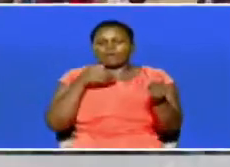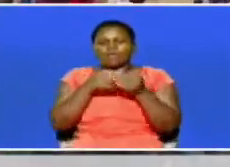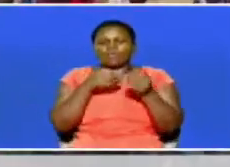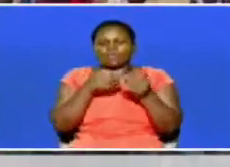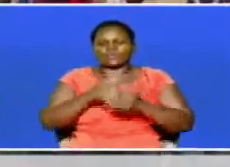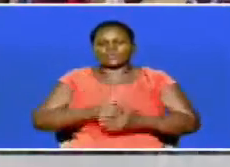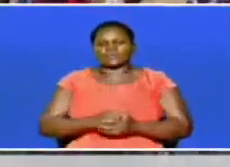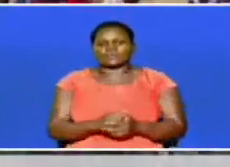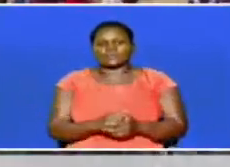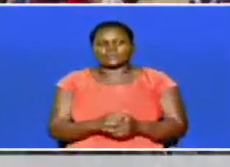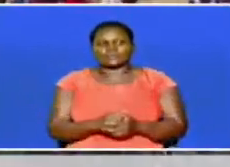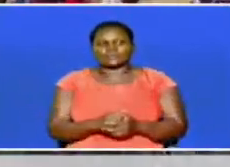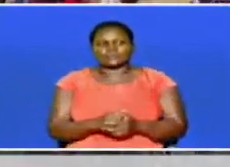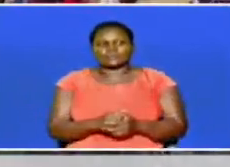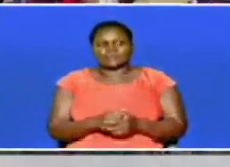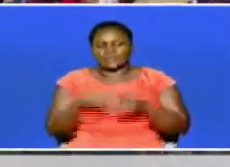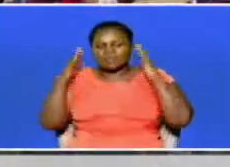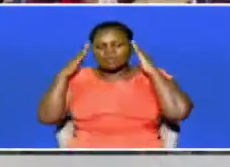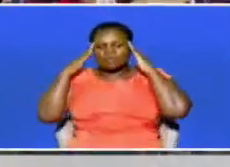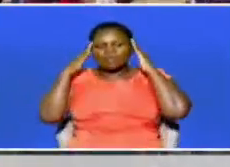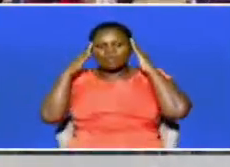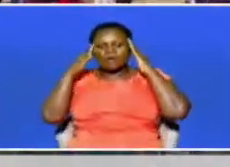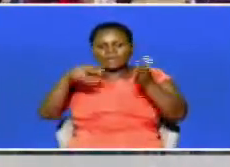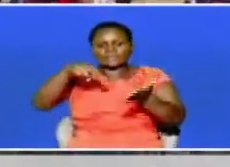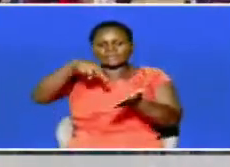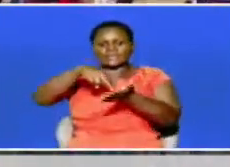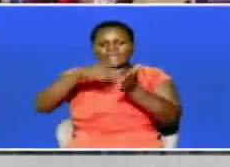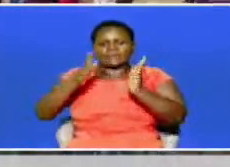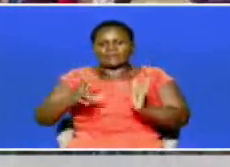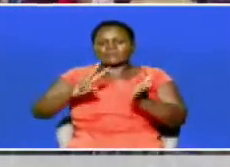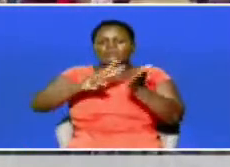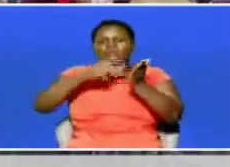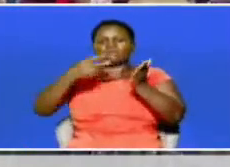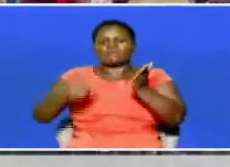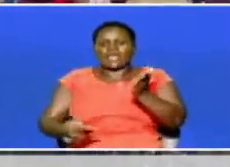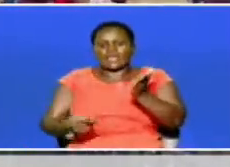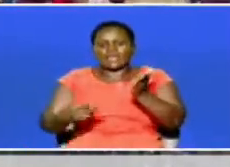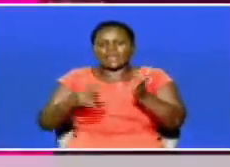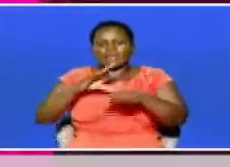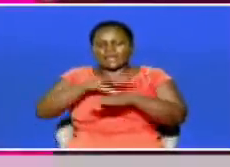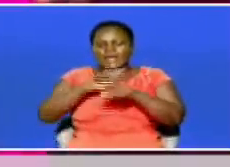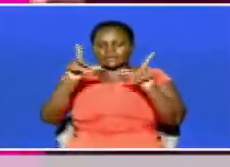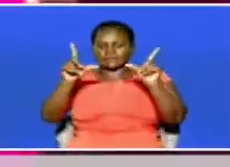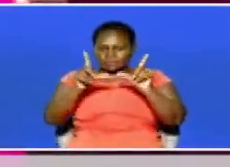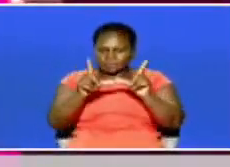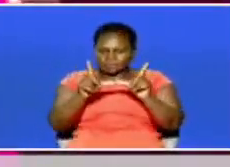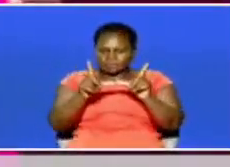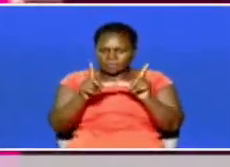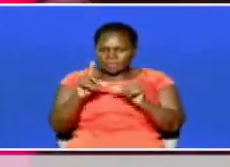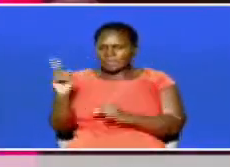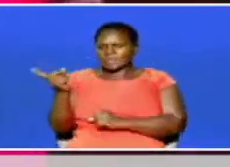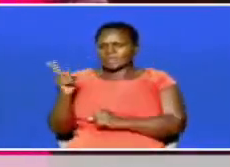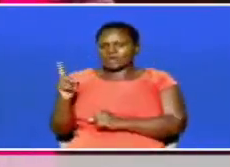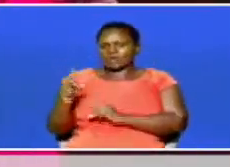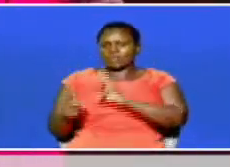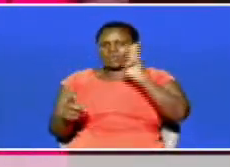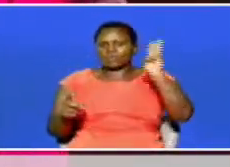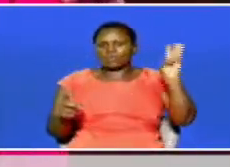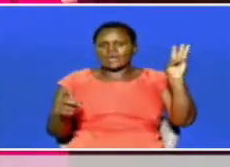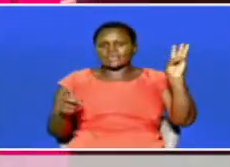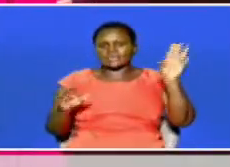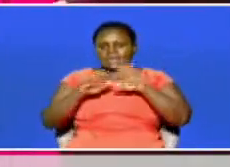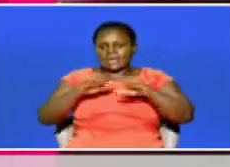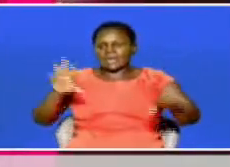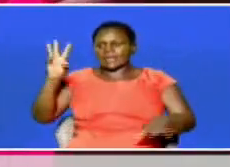approaching, focus now shifts to aspirants who felt shortchanged by the party processes. In Nairobi, Westlands MP